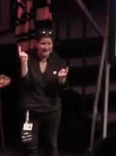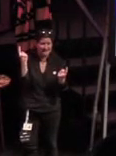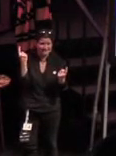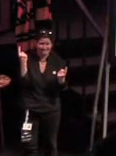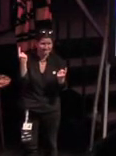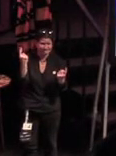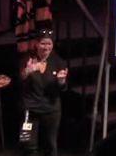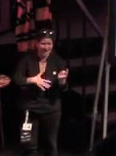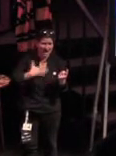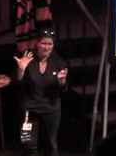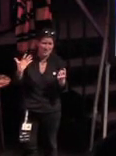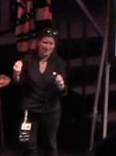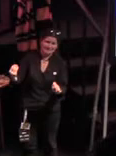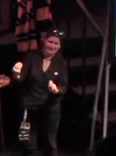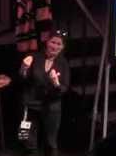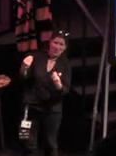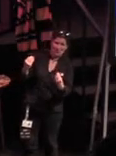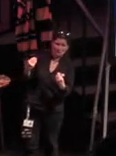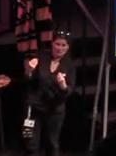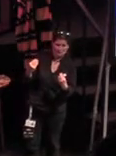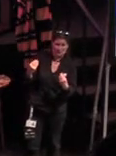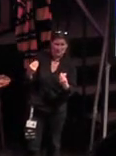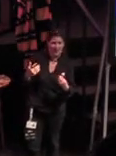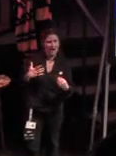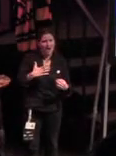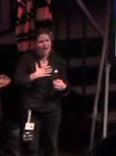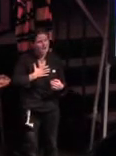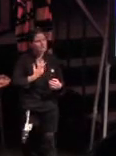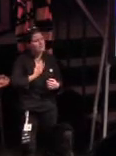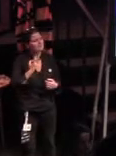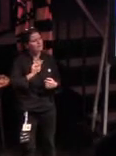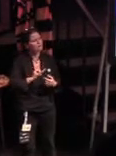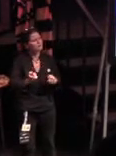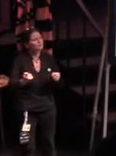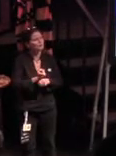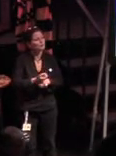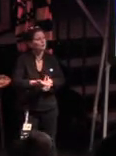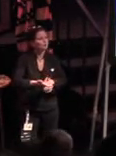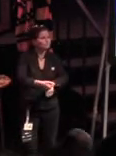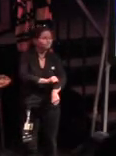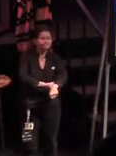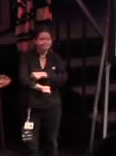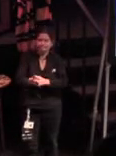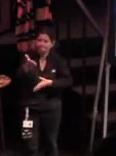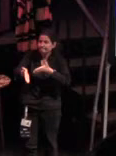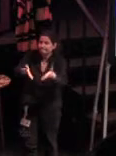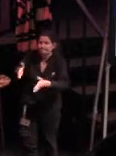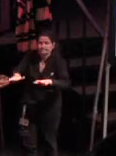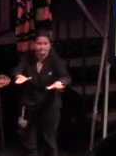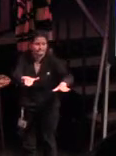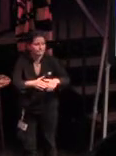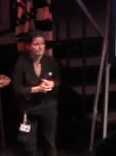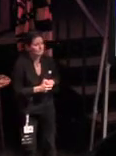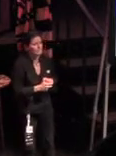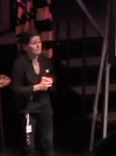like to be taught in that way. I like to learn by doing. And so at the same time, I was working,